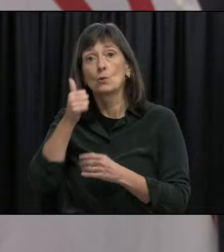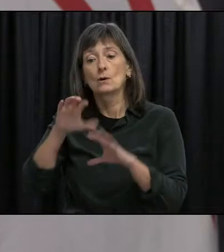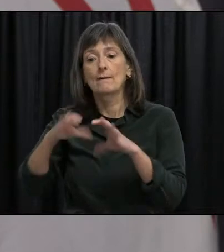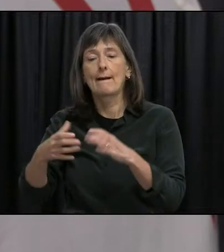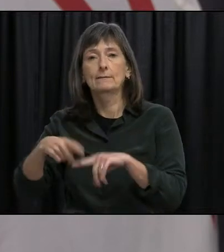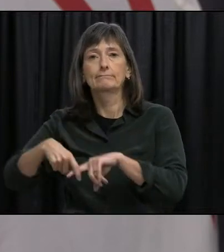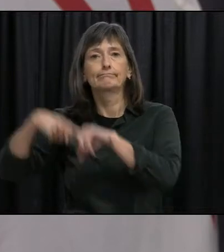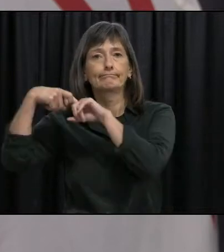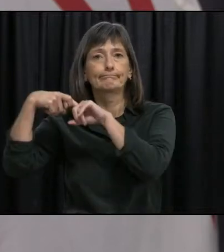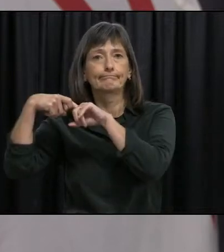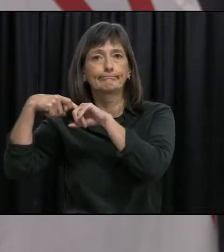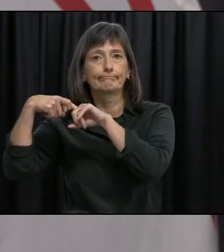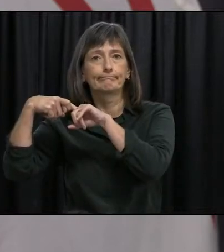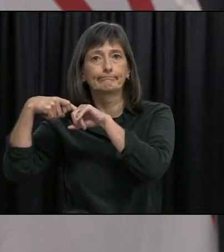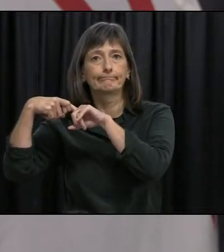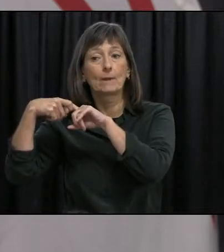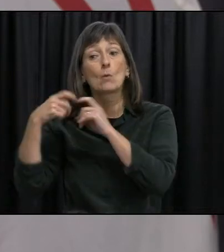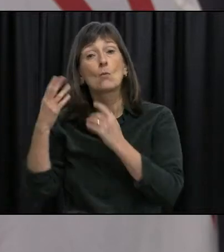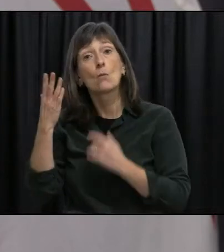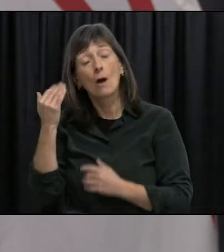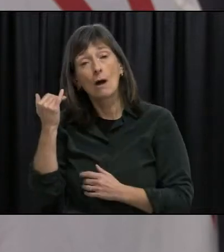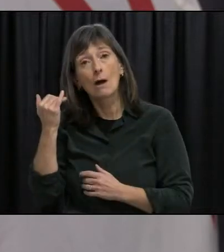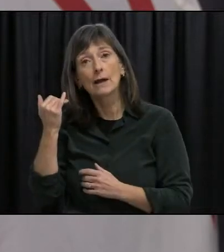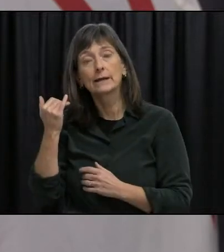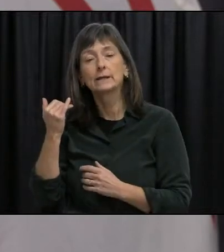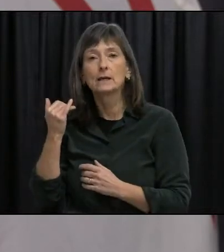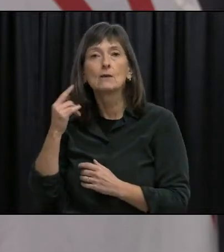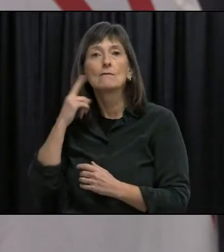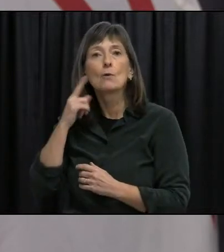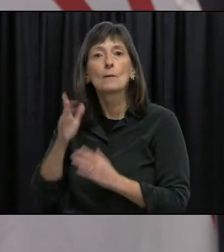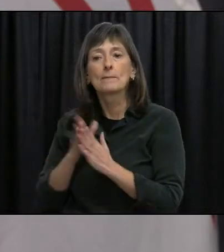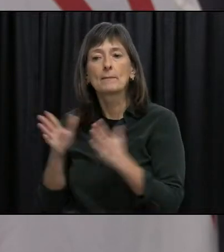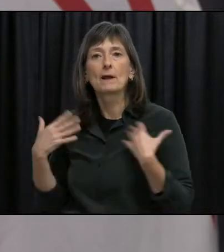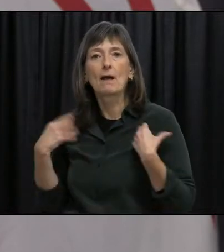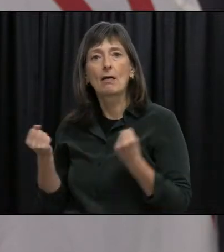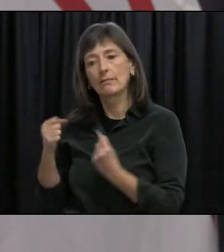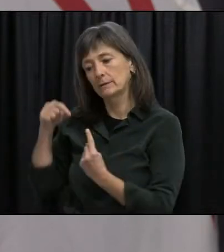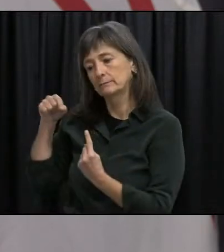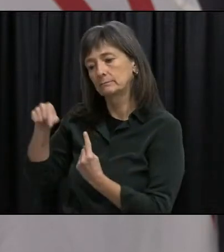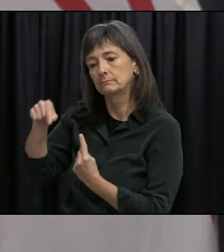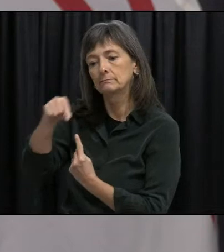allow time for contact tracing. This decision was made